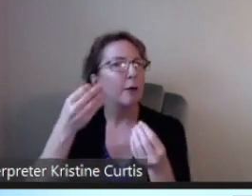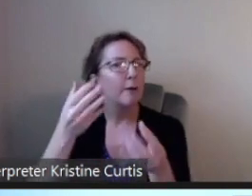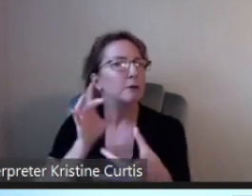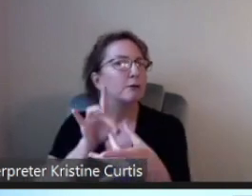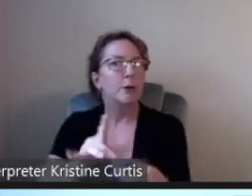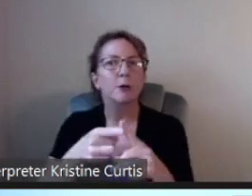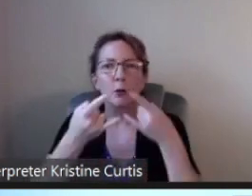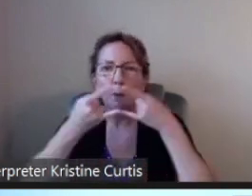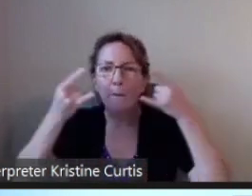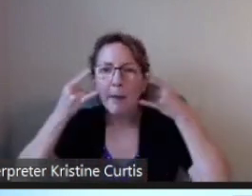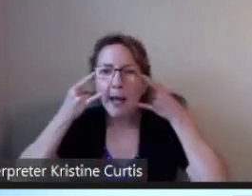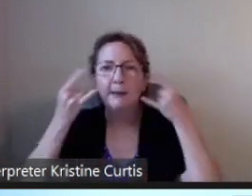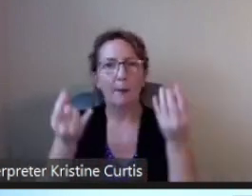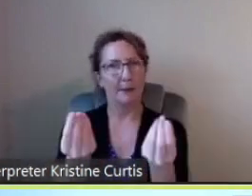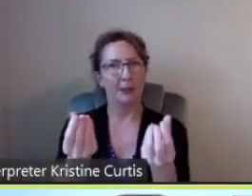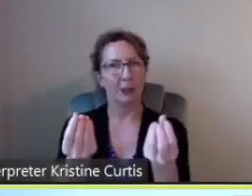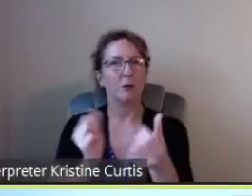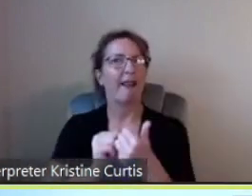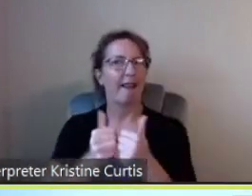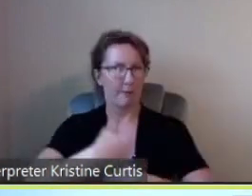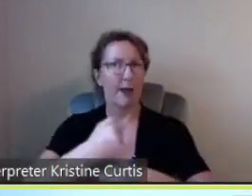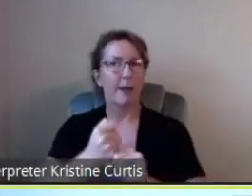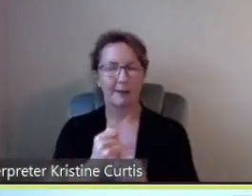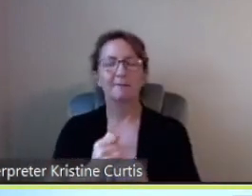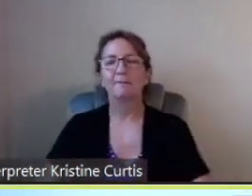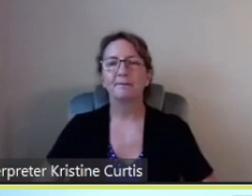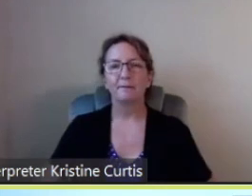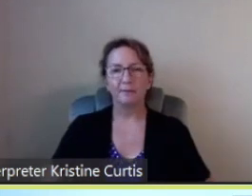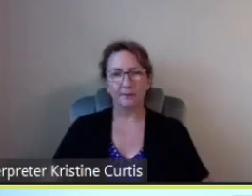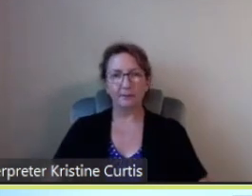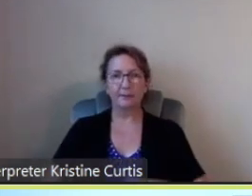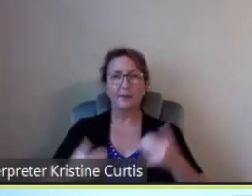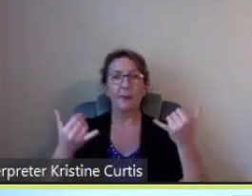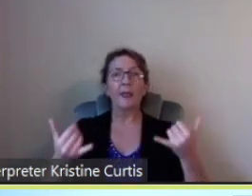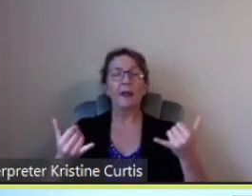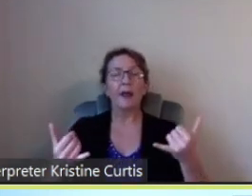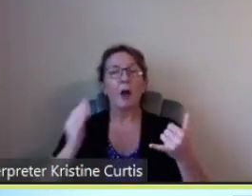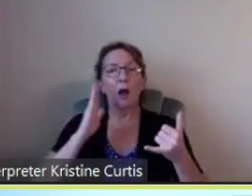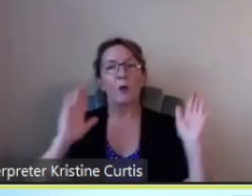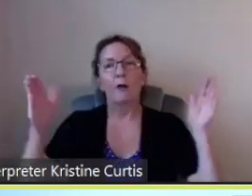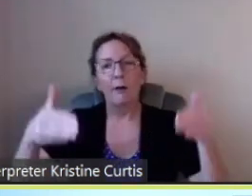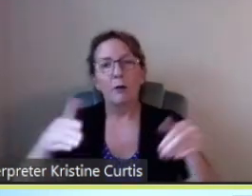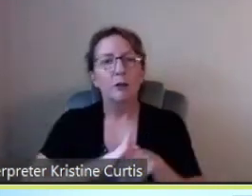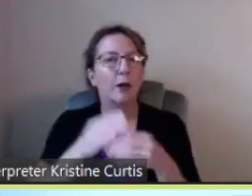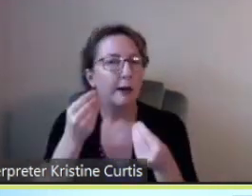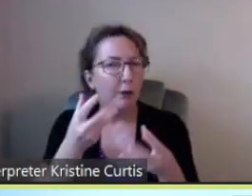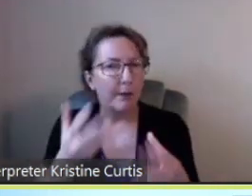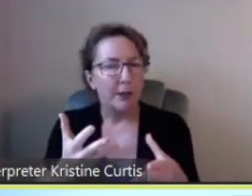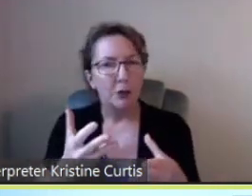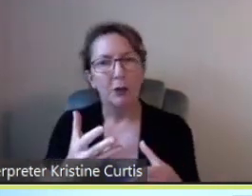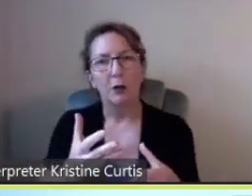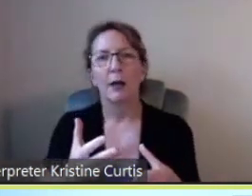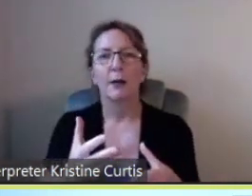materials. So hello, everyone. During this talk, I'm going to share some information on mask-making